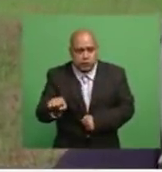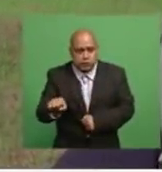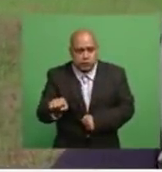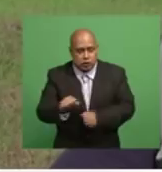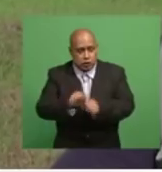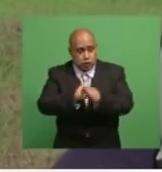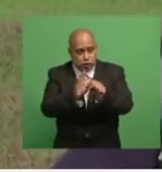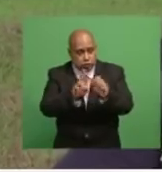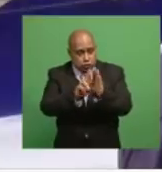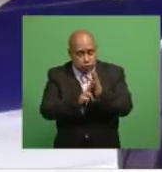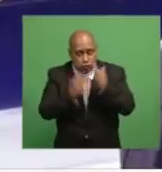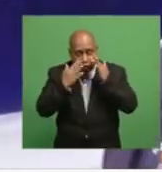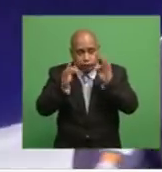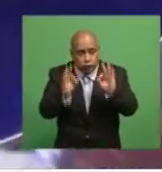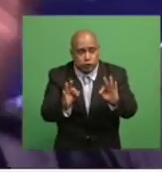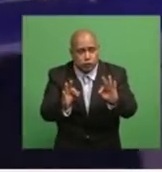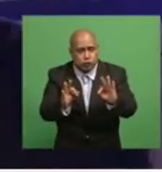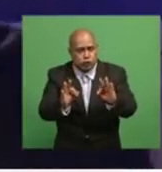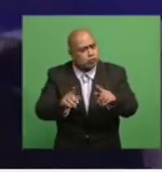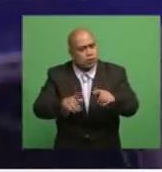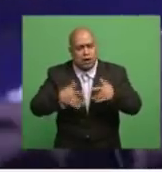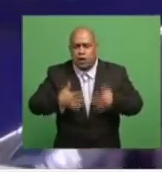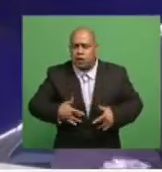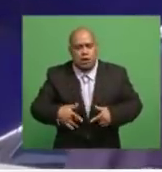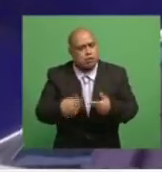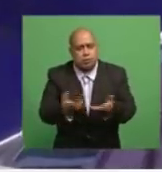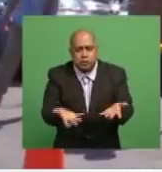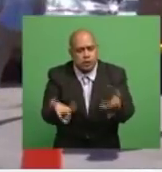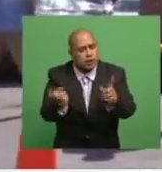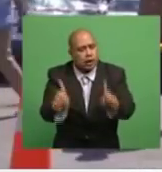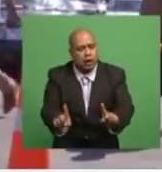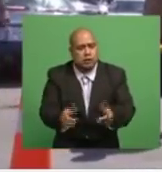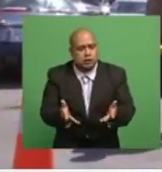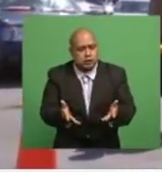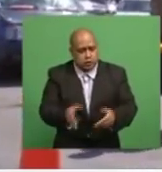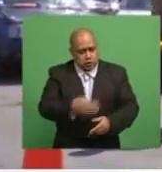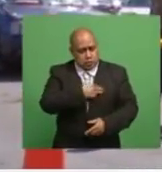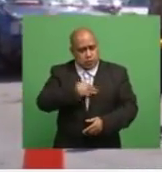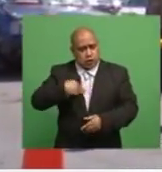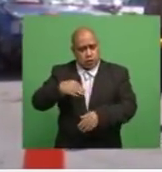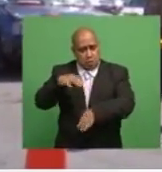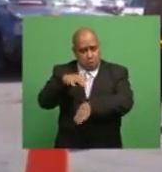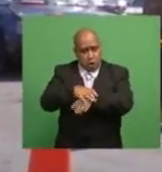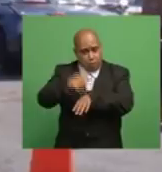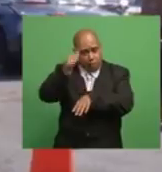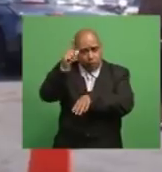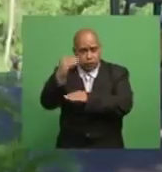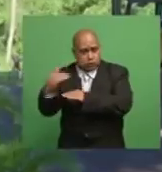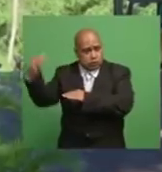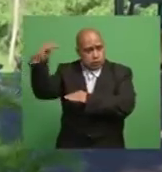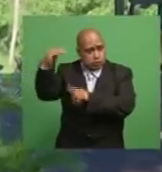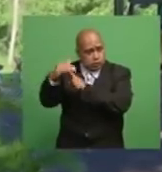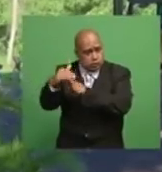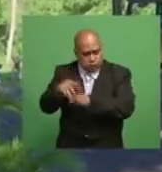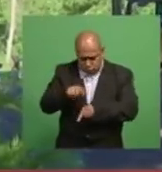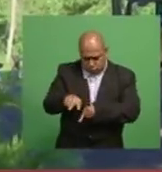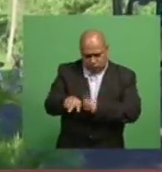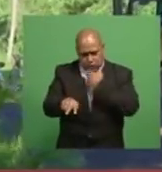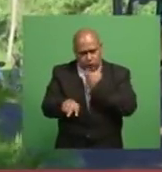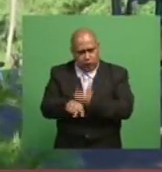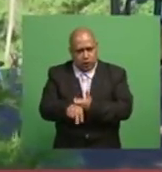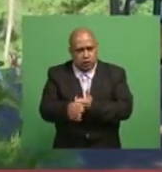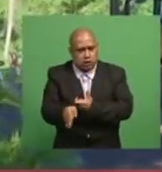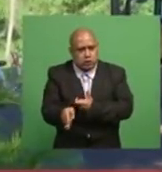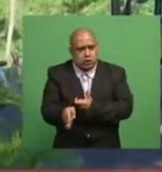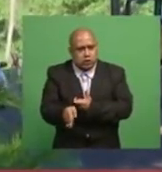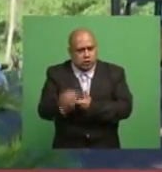a matter of life and death. The Commissioner of Police equally baffled by the continued violations. And it's still a concern that we continue to